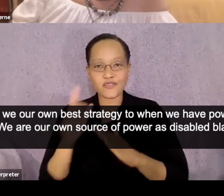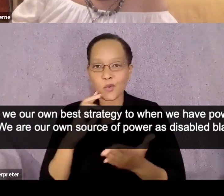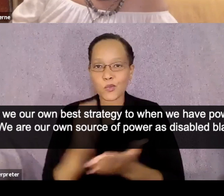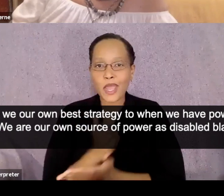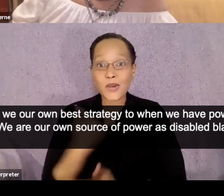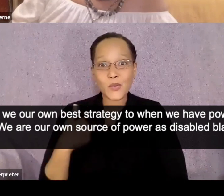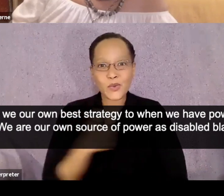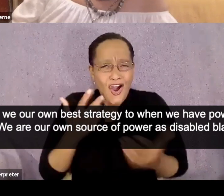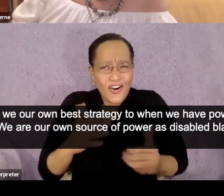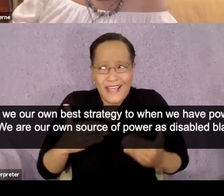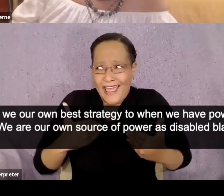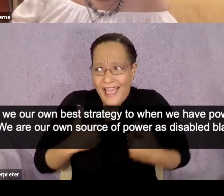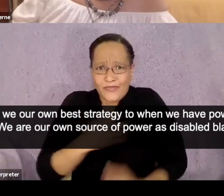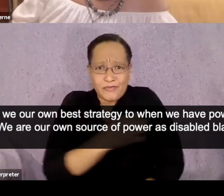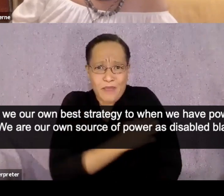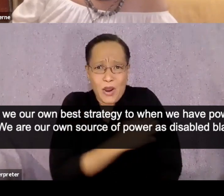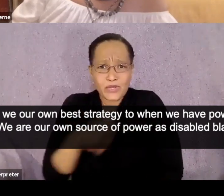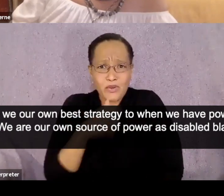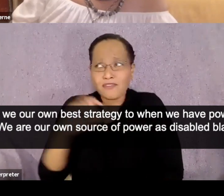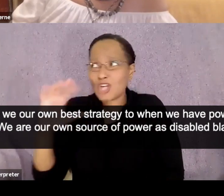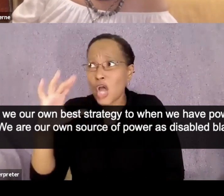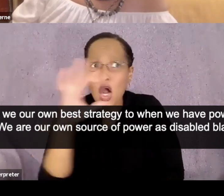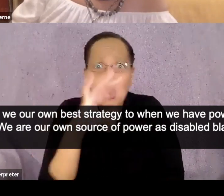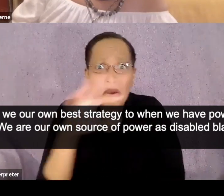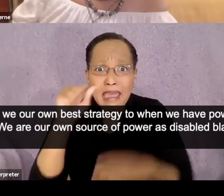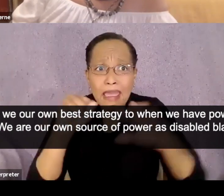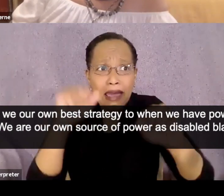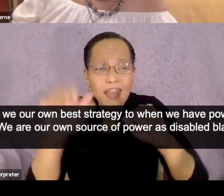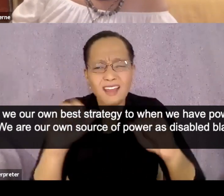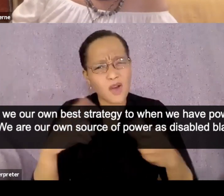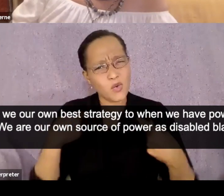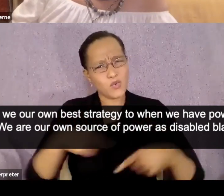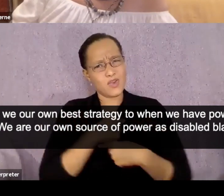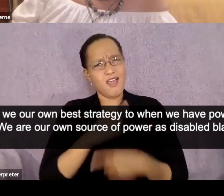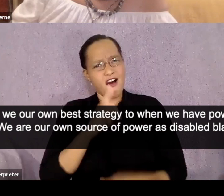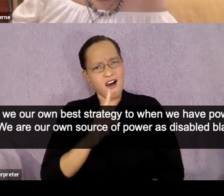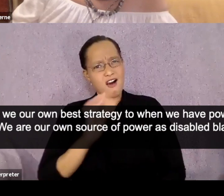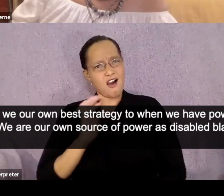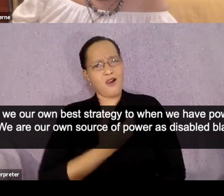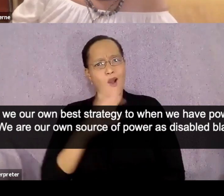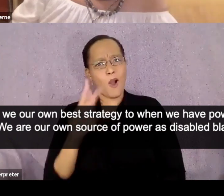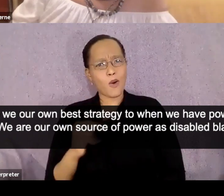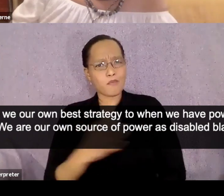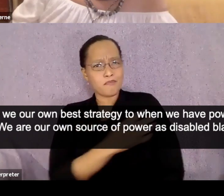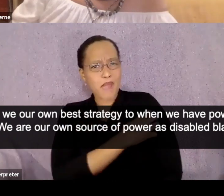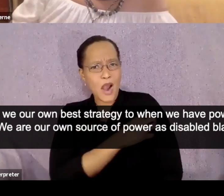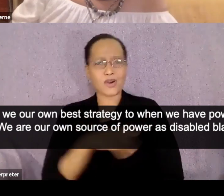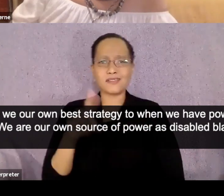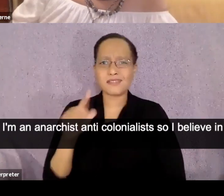have it. We are our own source of power as disabled, Black, Indigenous, Brown, queer, trans, etc.